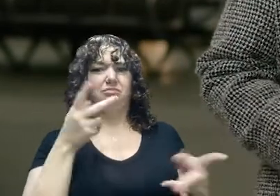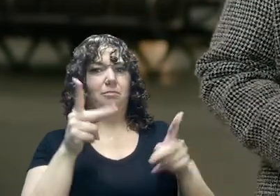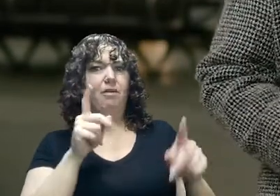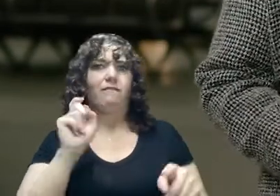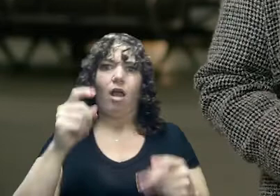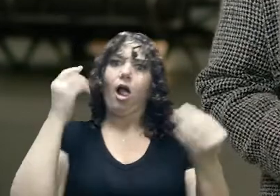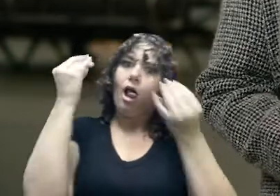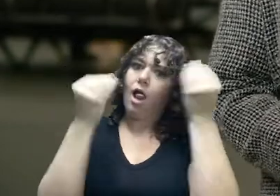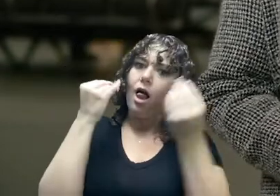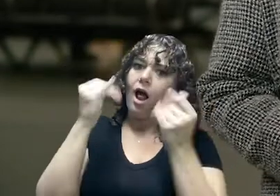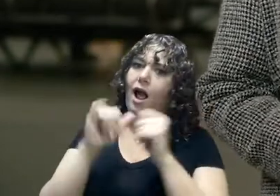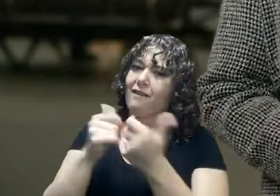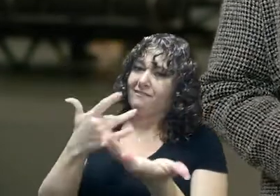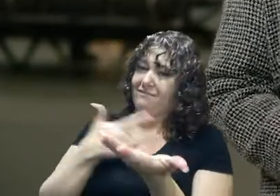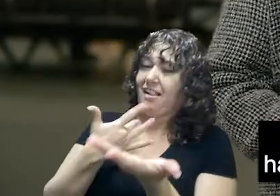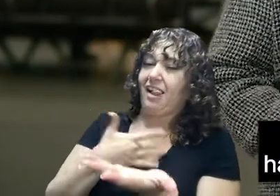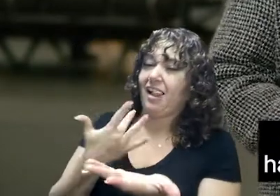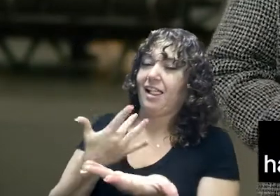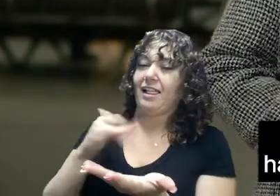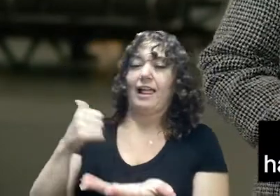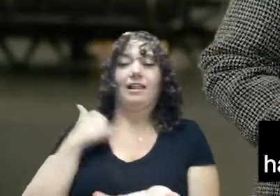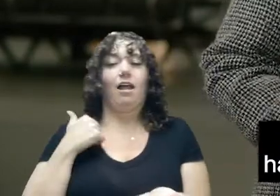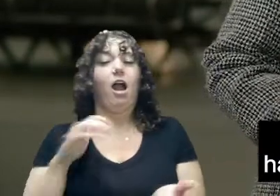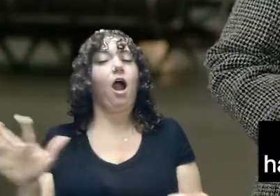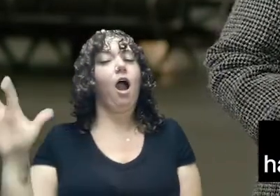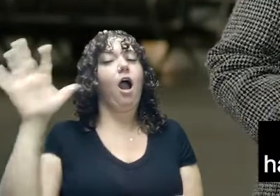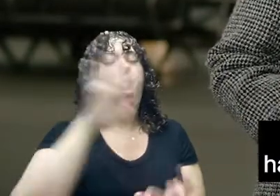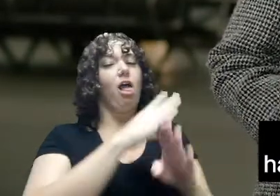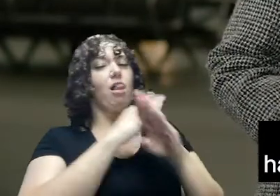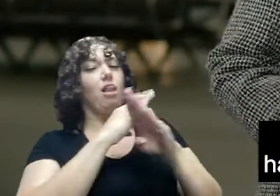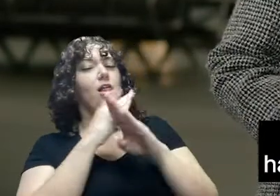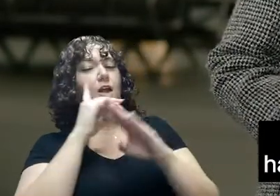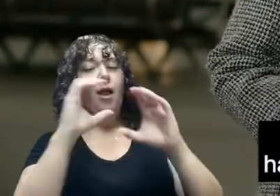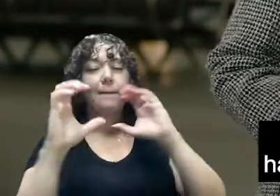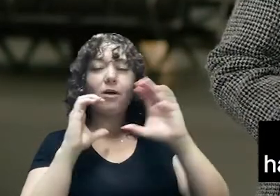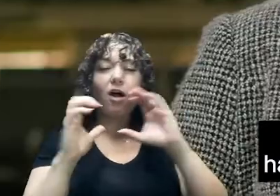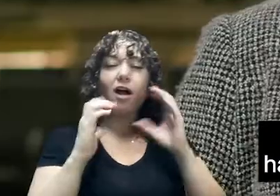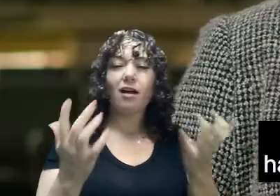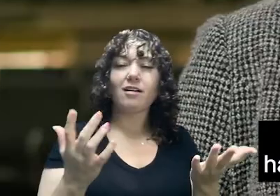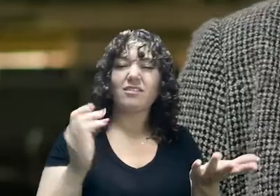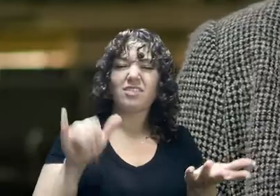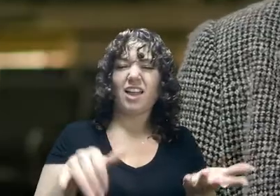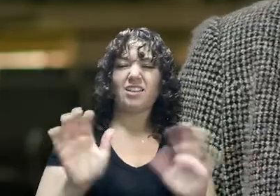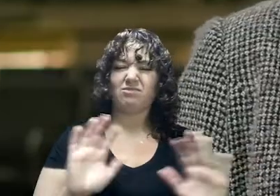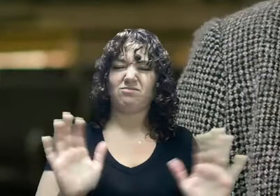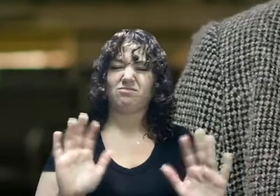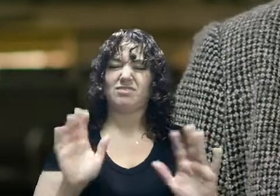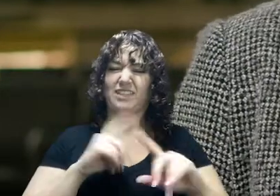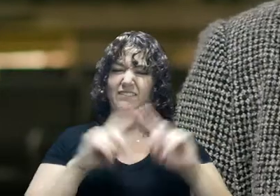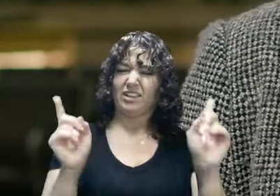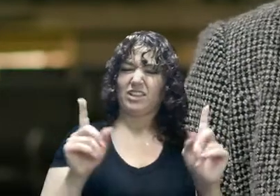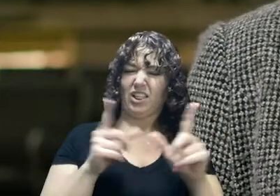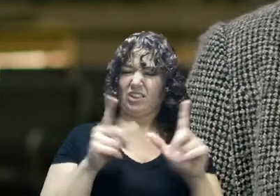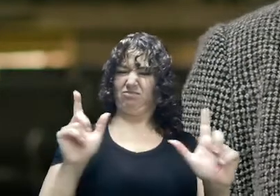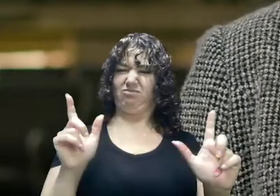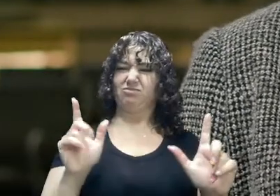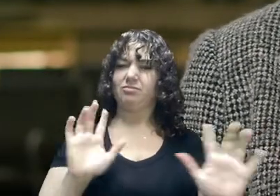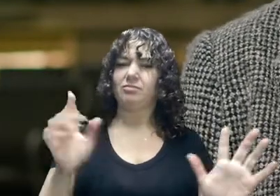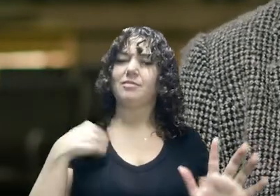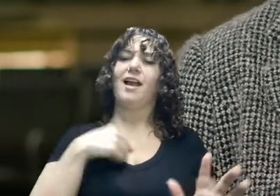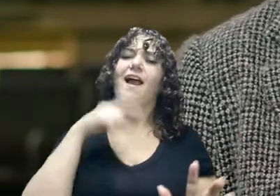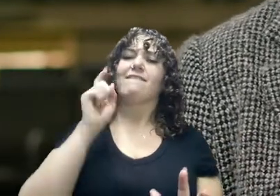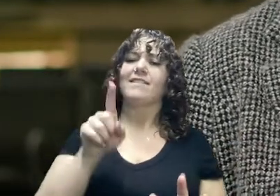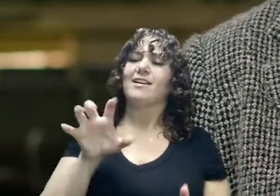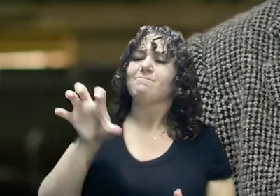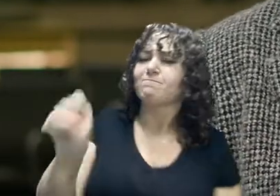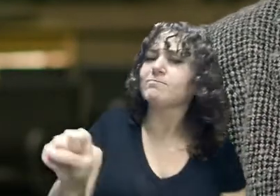And people have to think that that is how it is for Canadians that have barriers to communication, that it literally is a different language. So we